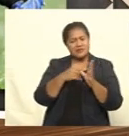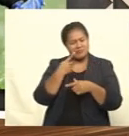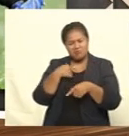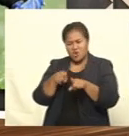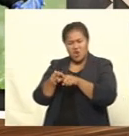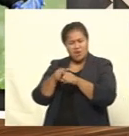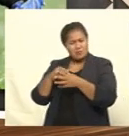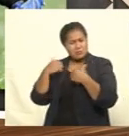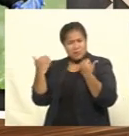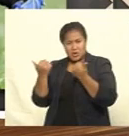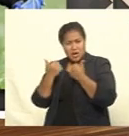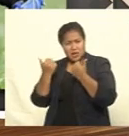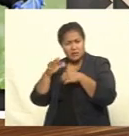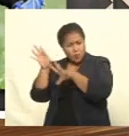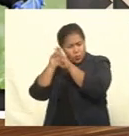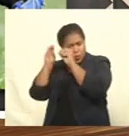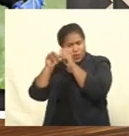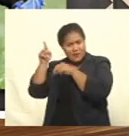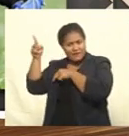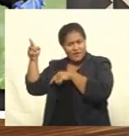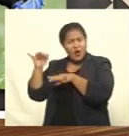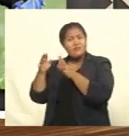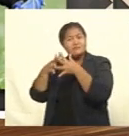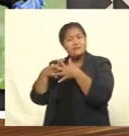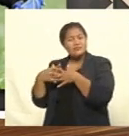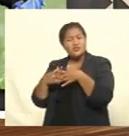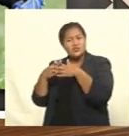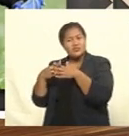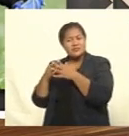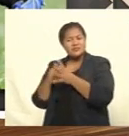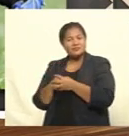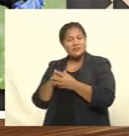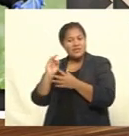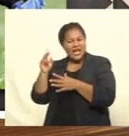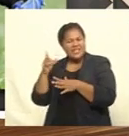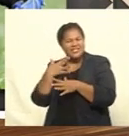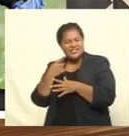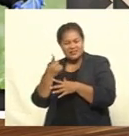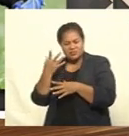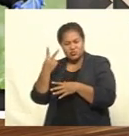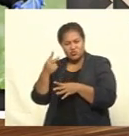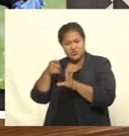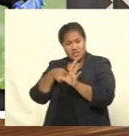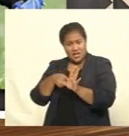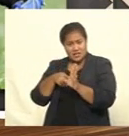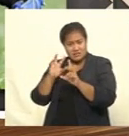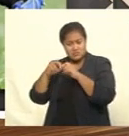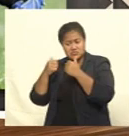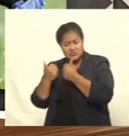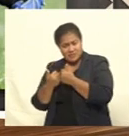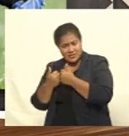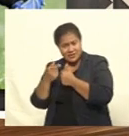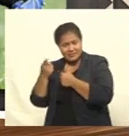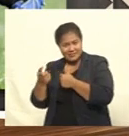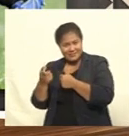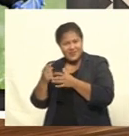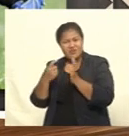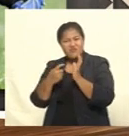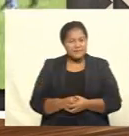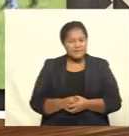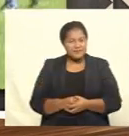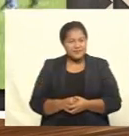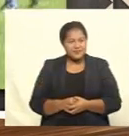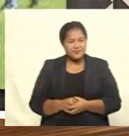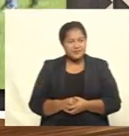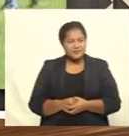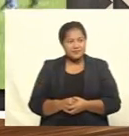playing in Major League Rugby in the United States. The Kaumalavu has a 2-year contract with MLR club Rugby United New York.